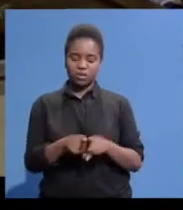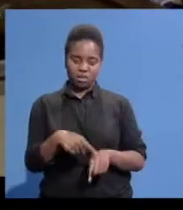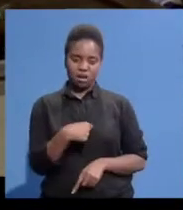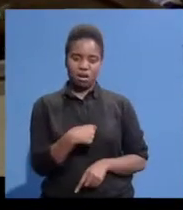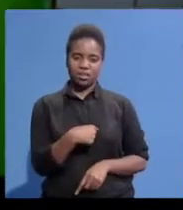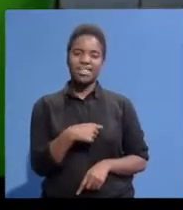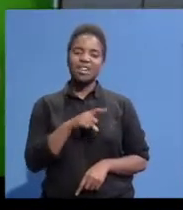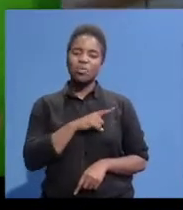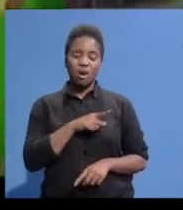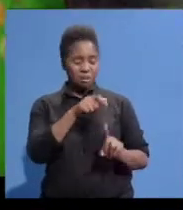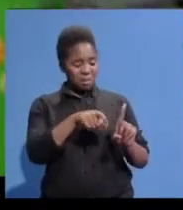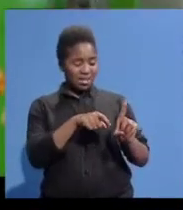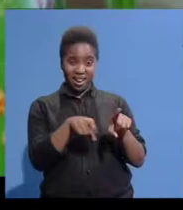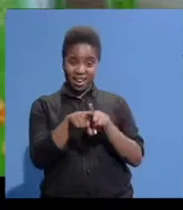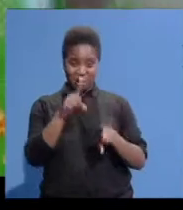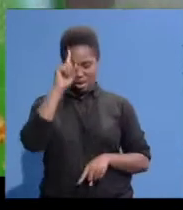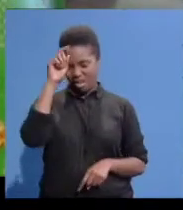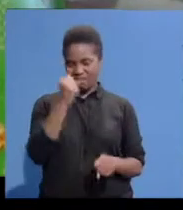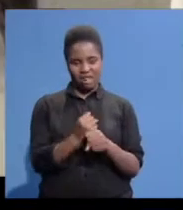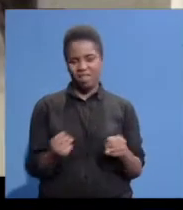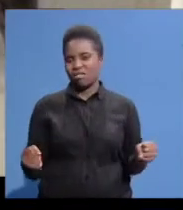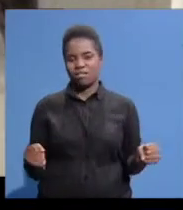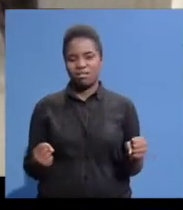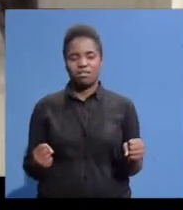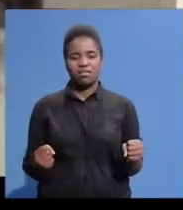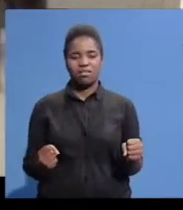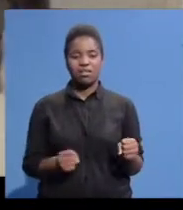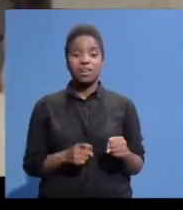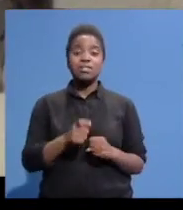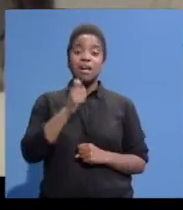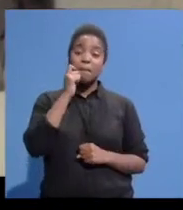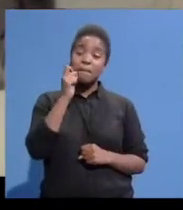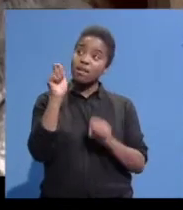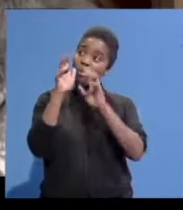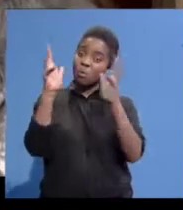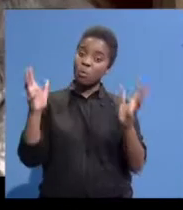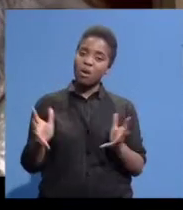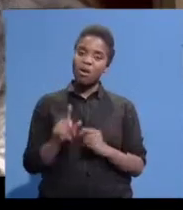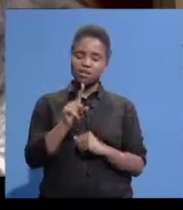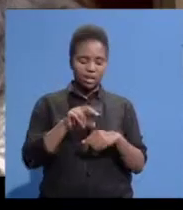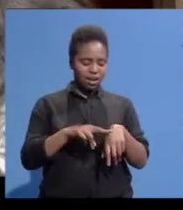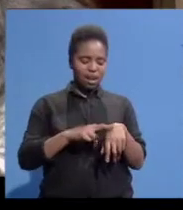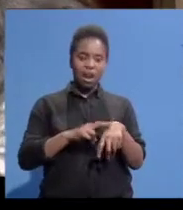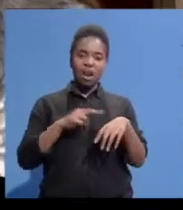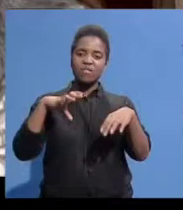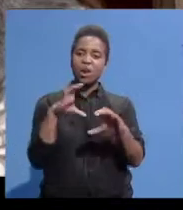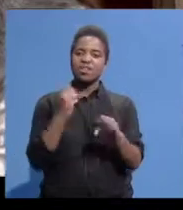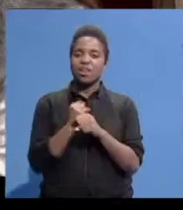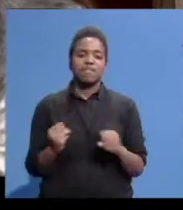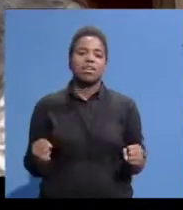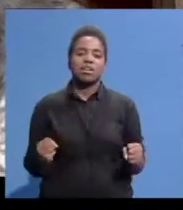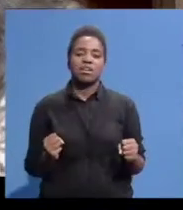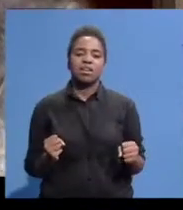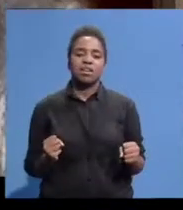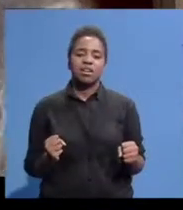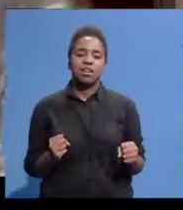nobody can take his place. He was the man that showed the world to look beyond color. And that's the way God will